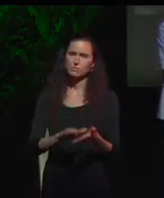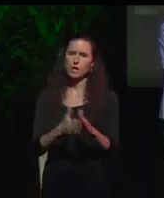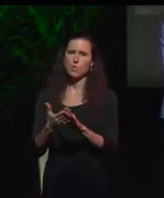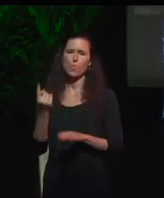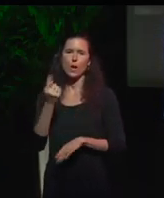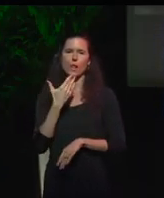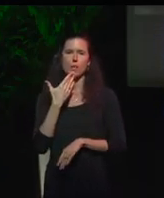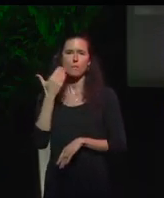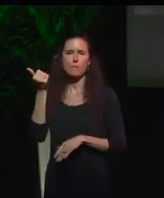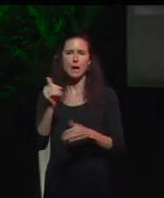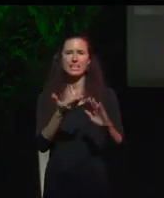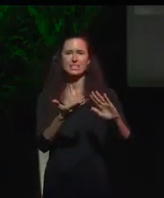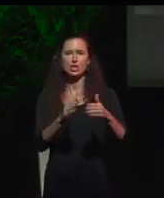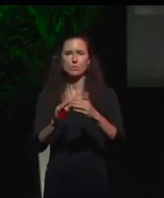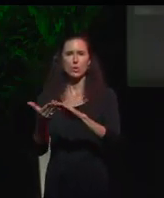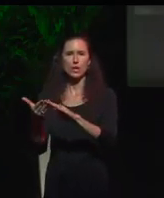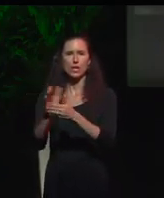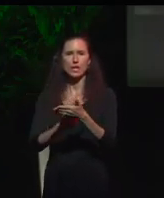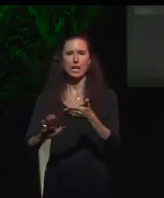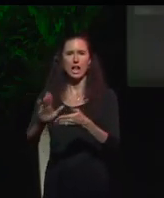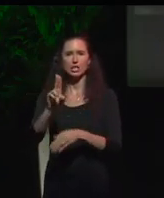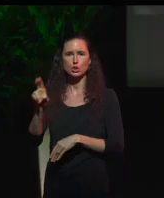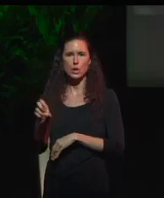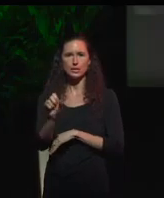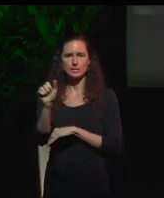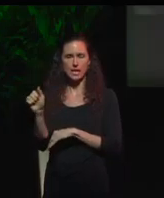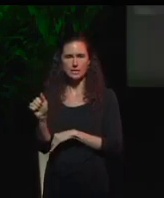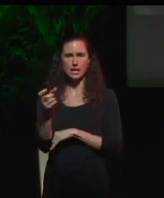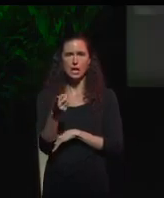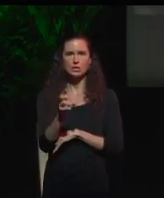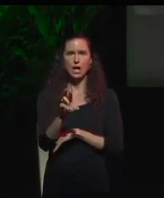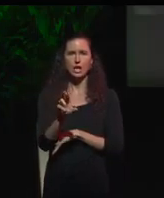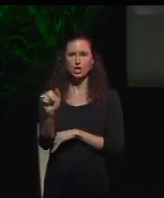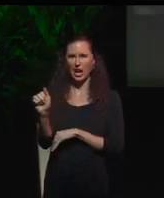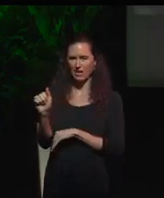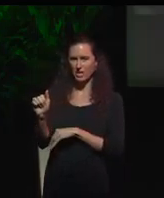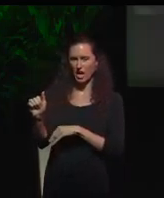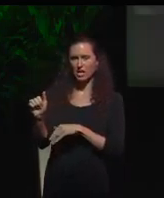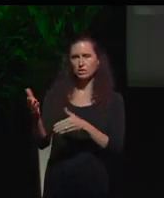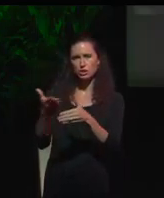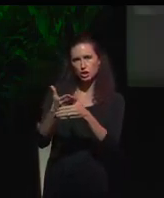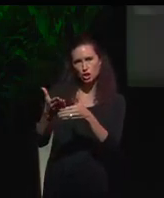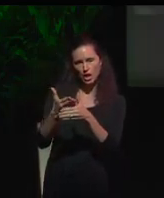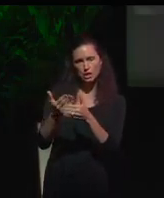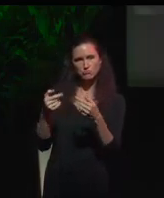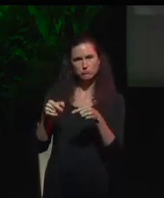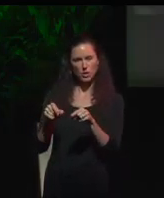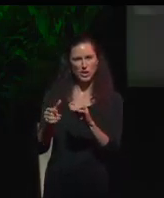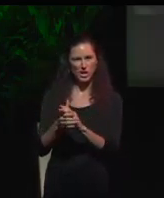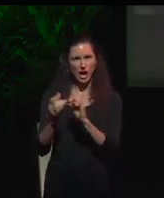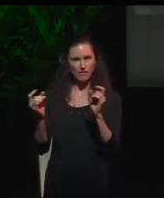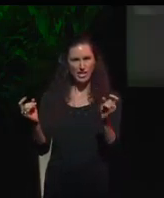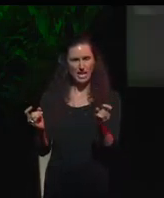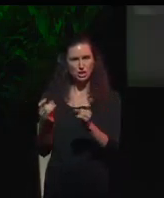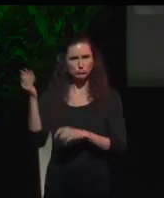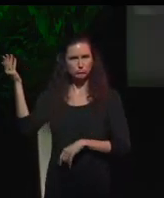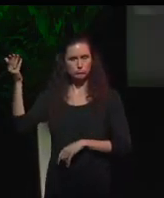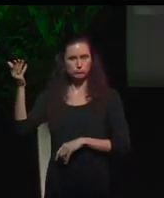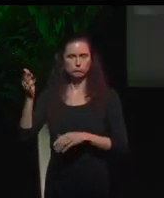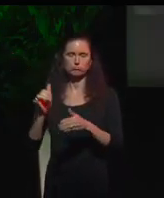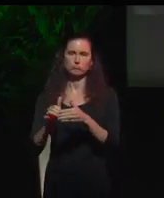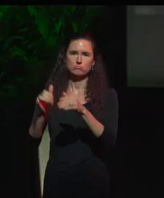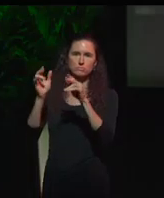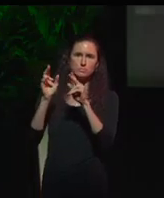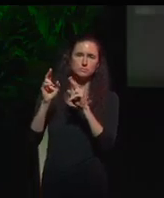community colleges in the United States. As Dr. Abbandono shared at convocation, the highly regarded